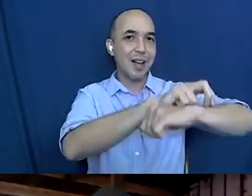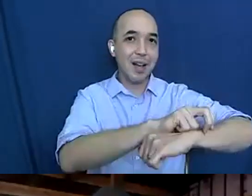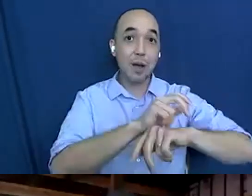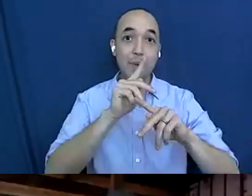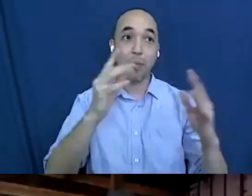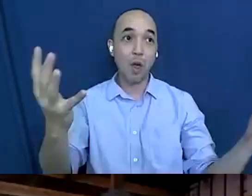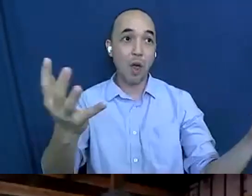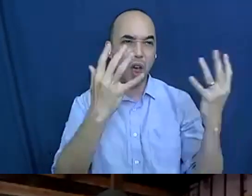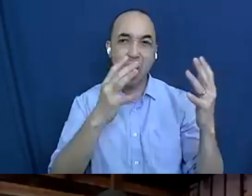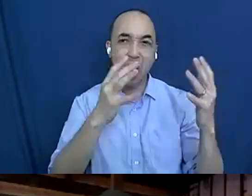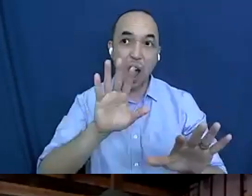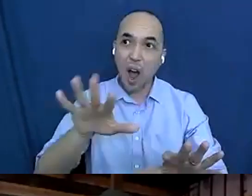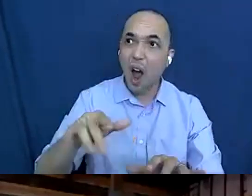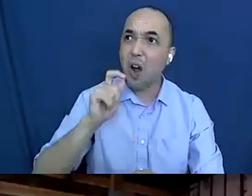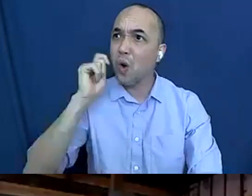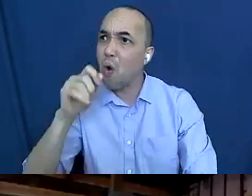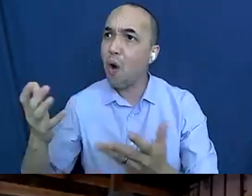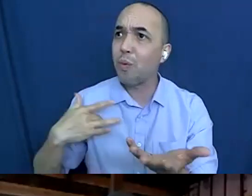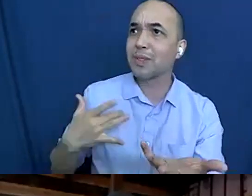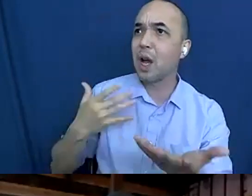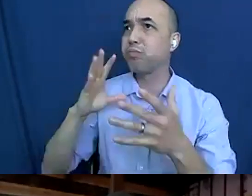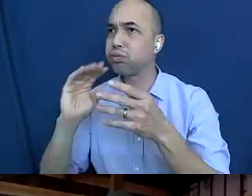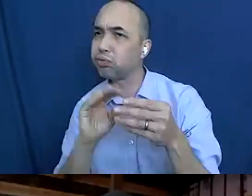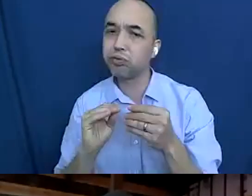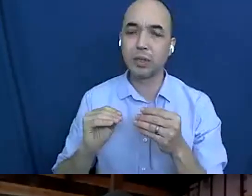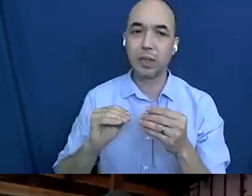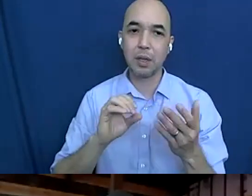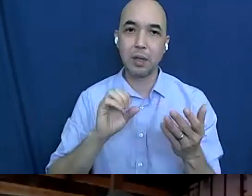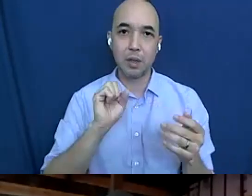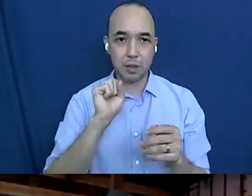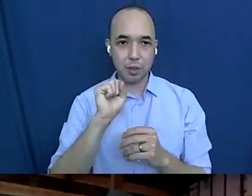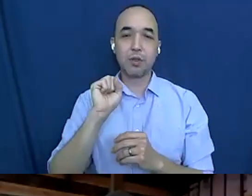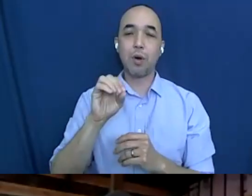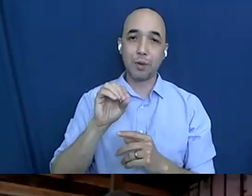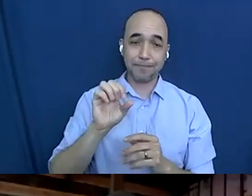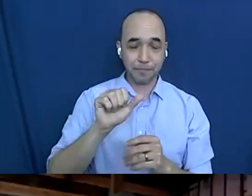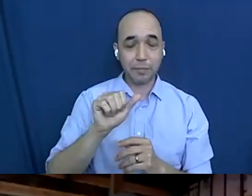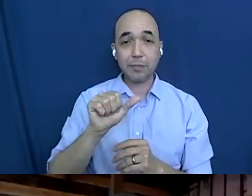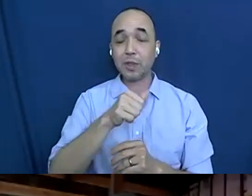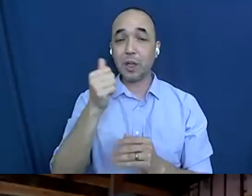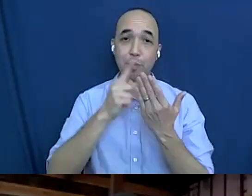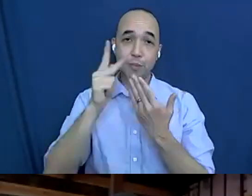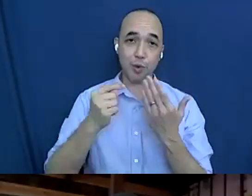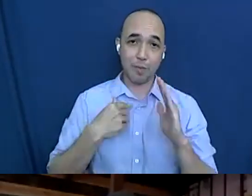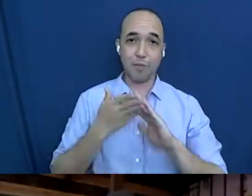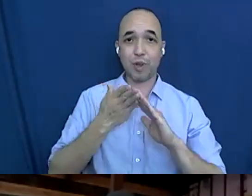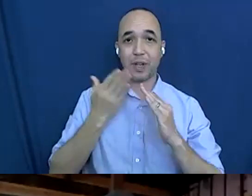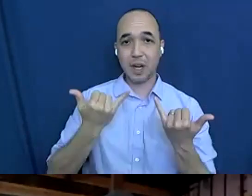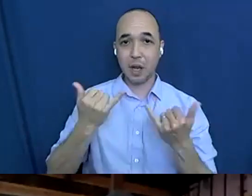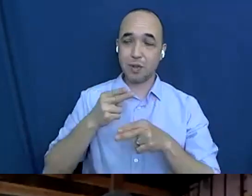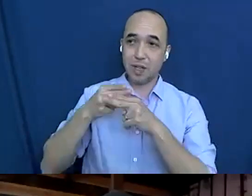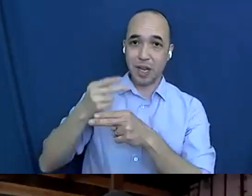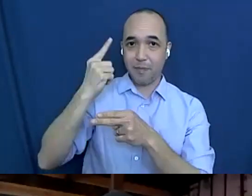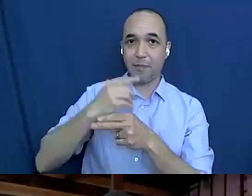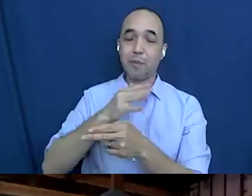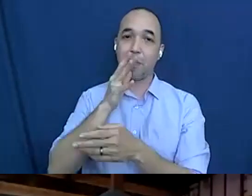that's one of the main things I try to do. So the program I'm running now is called Dippy's Dream. It's named after my mom. I was actually able to get a house down in